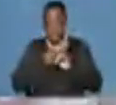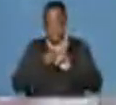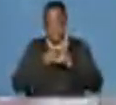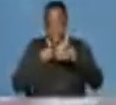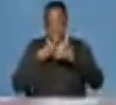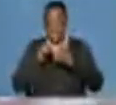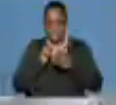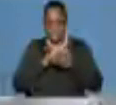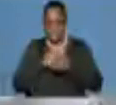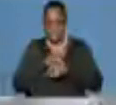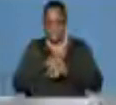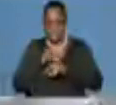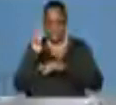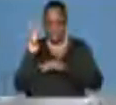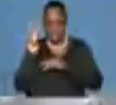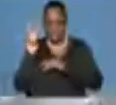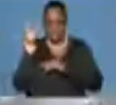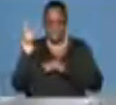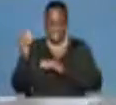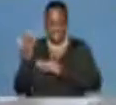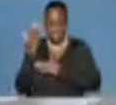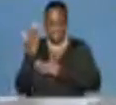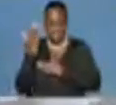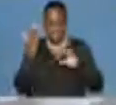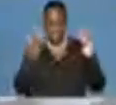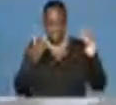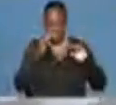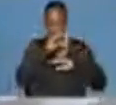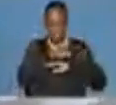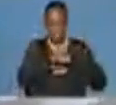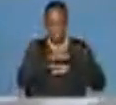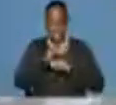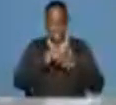from 6 a.m. to 6:30 p.m. It cost me